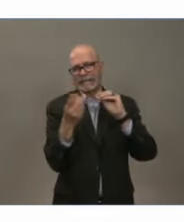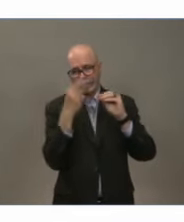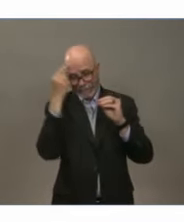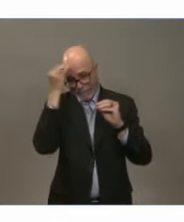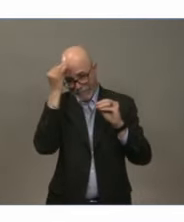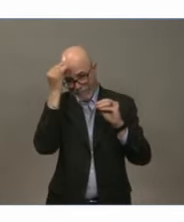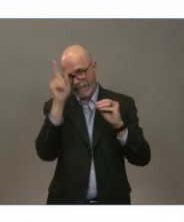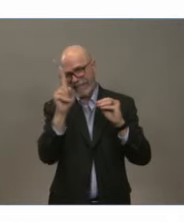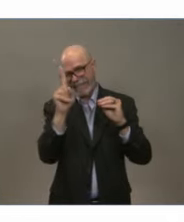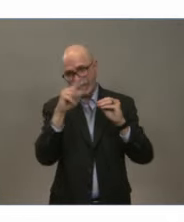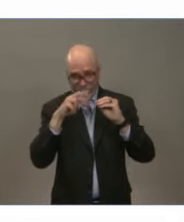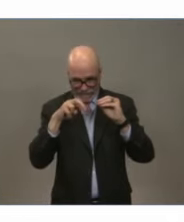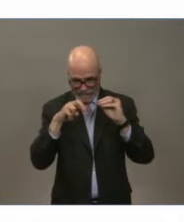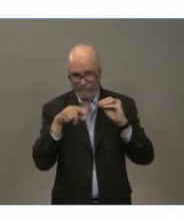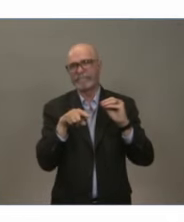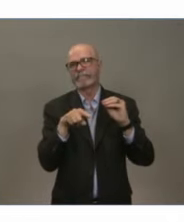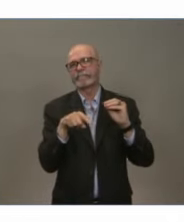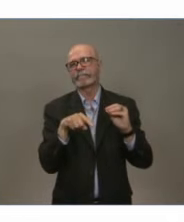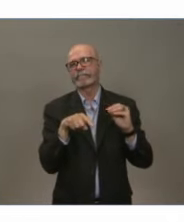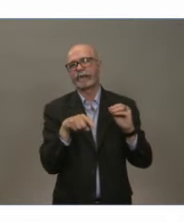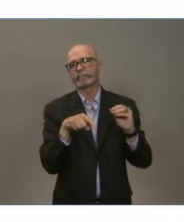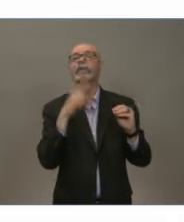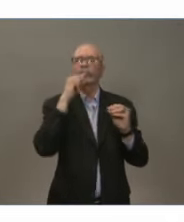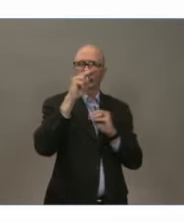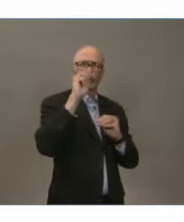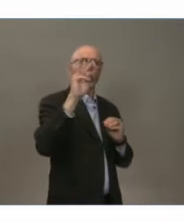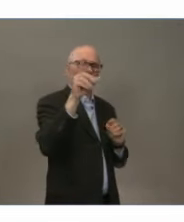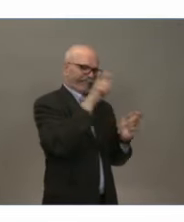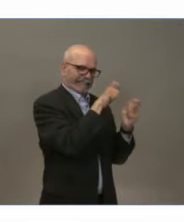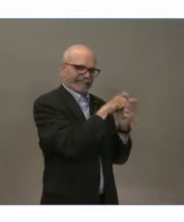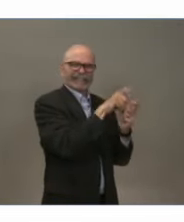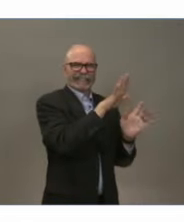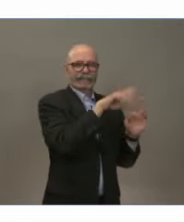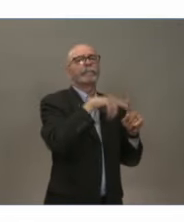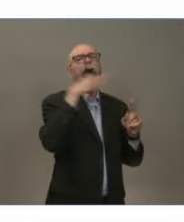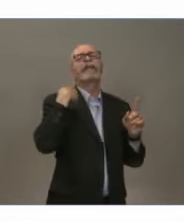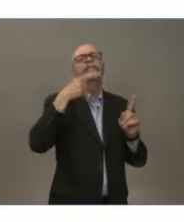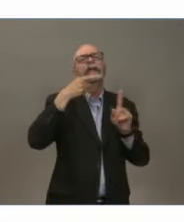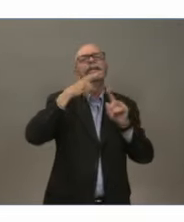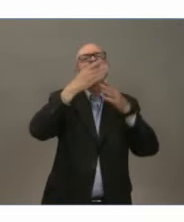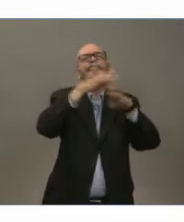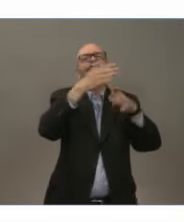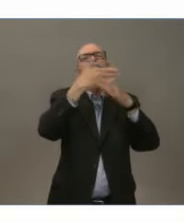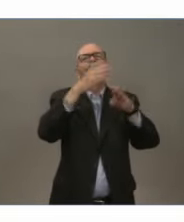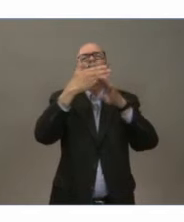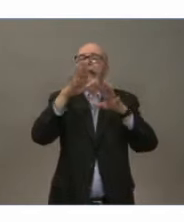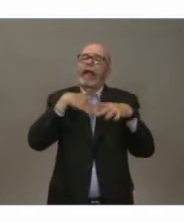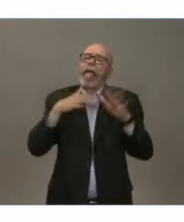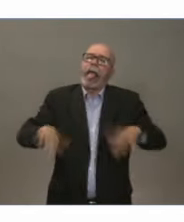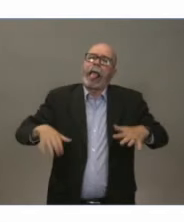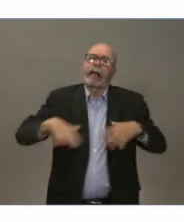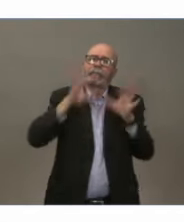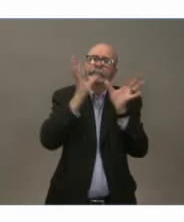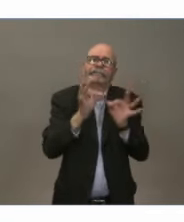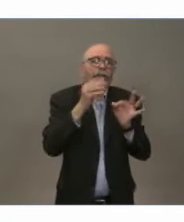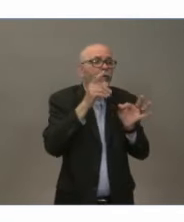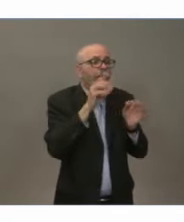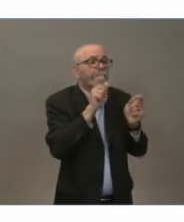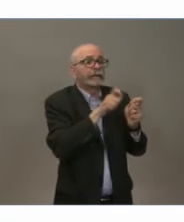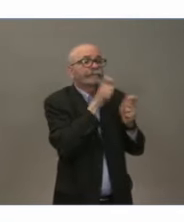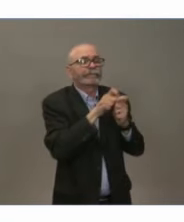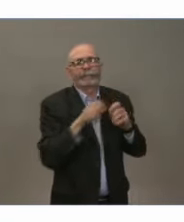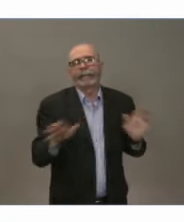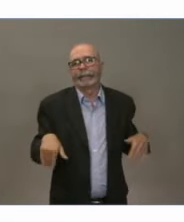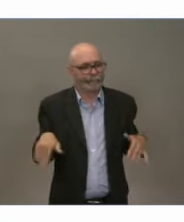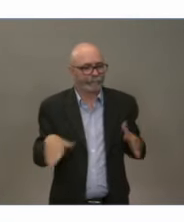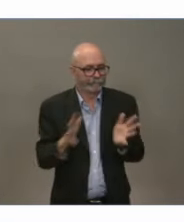from Northwood there. I don't have the rest of that specific breakdown, but they're very small numbers if they are there. Go ahead, Natasha, with a follow-up. I